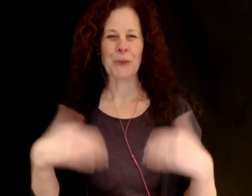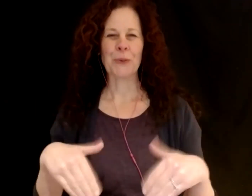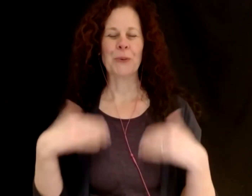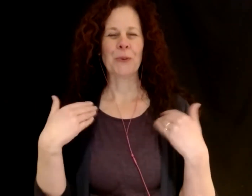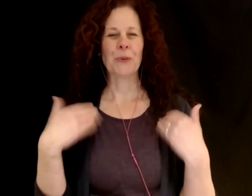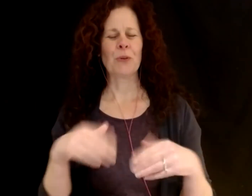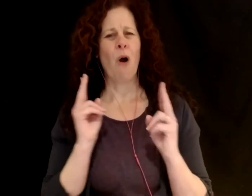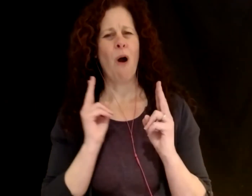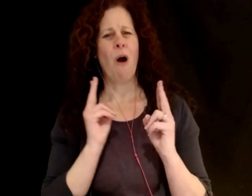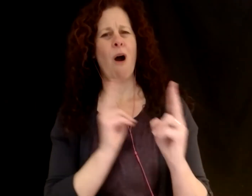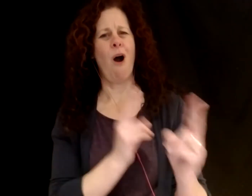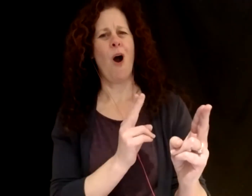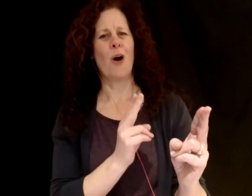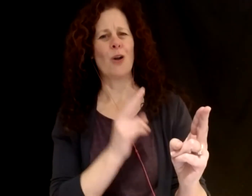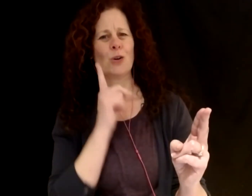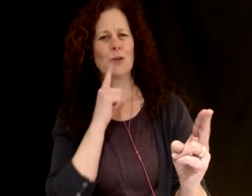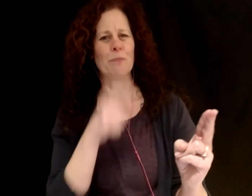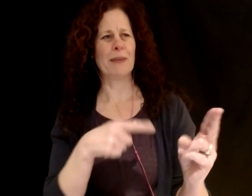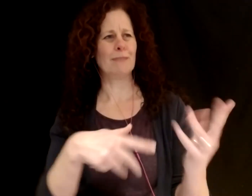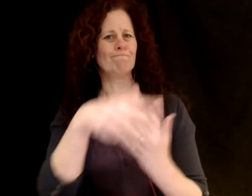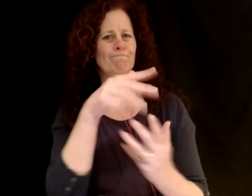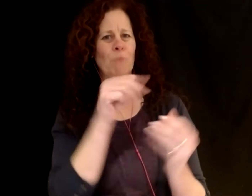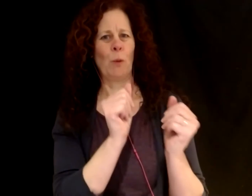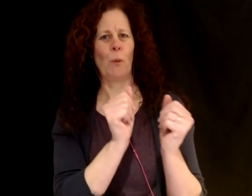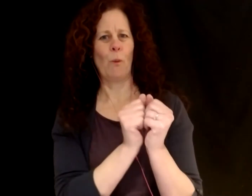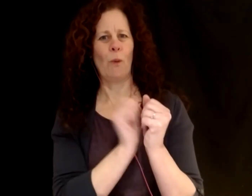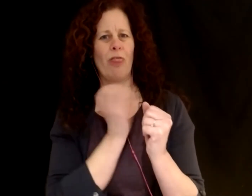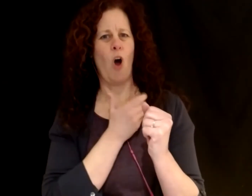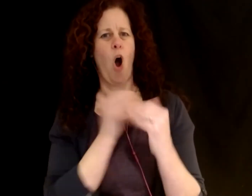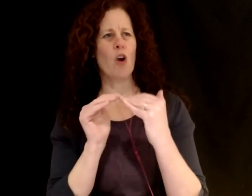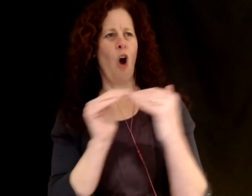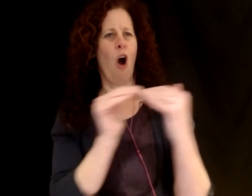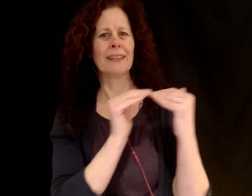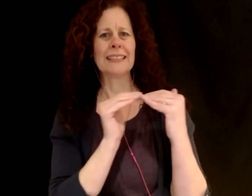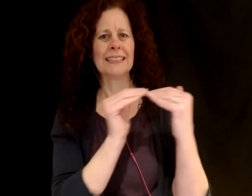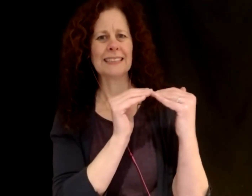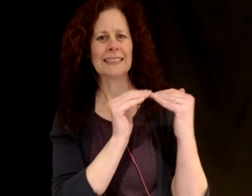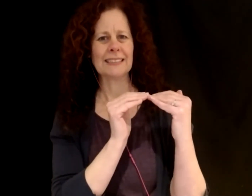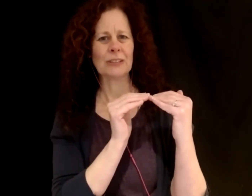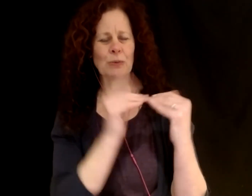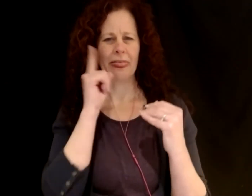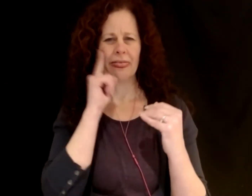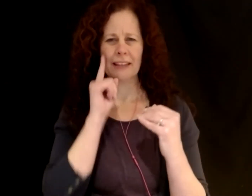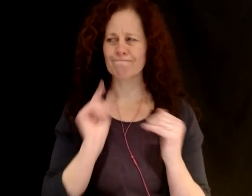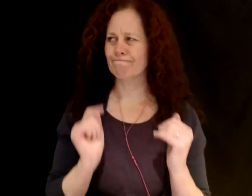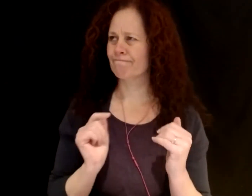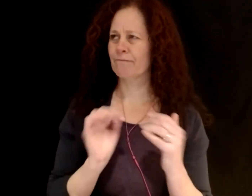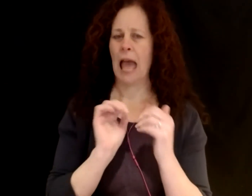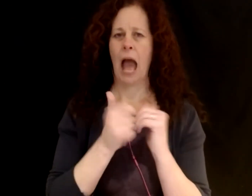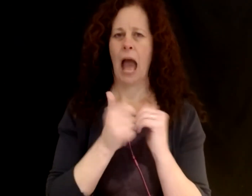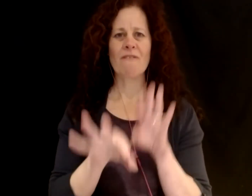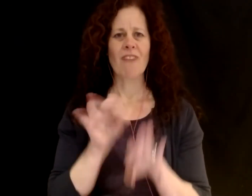about, how do we meet the moment? Where do we find ourselves? Not only 50